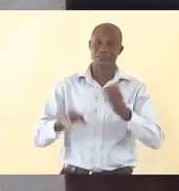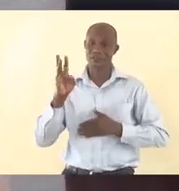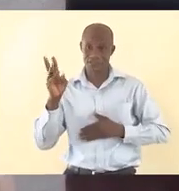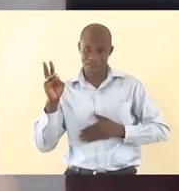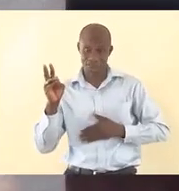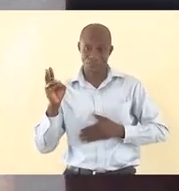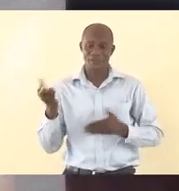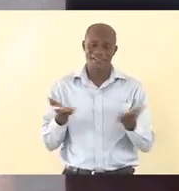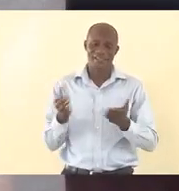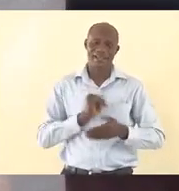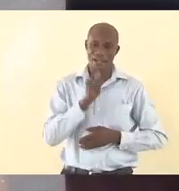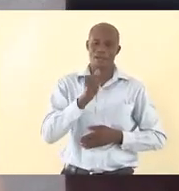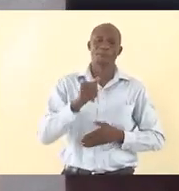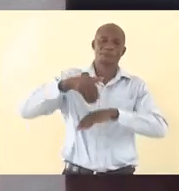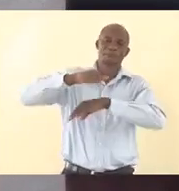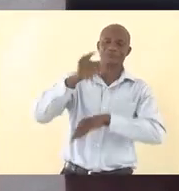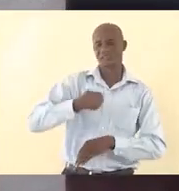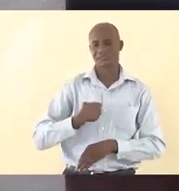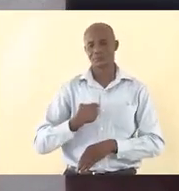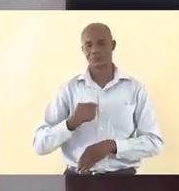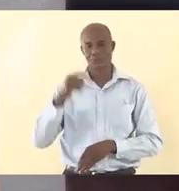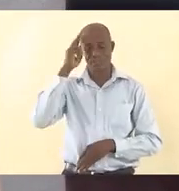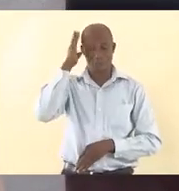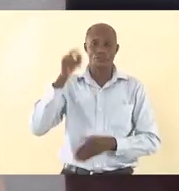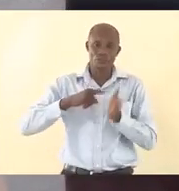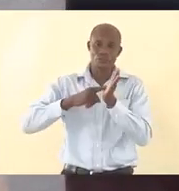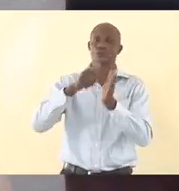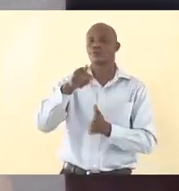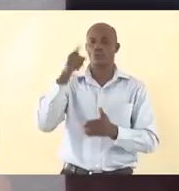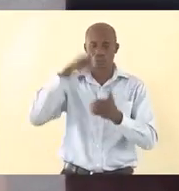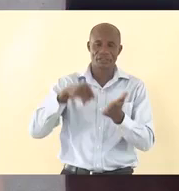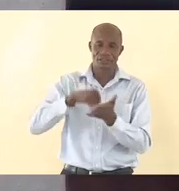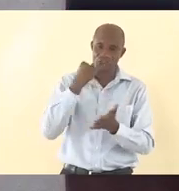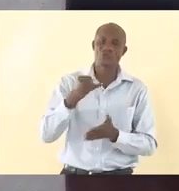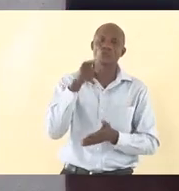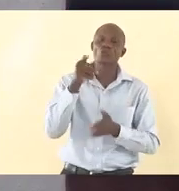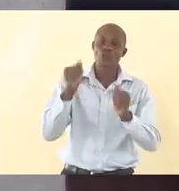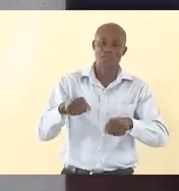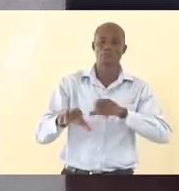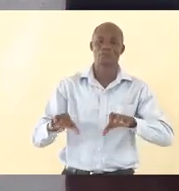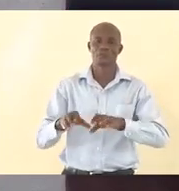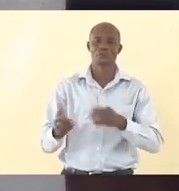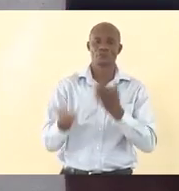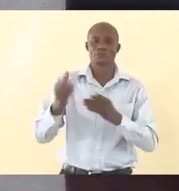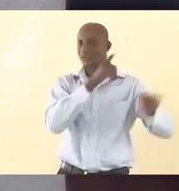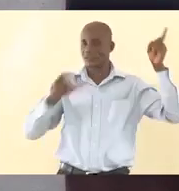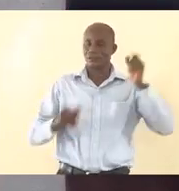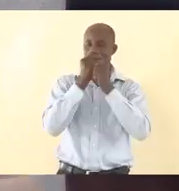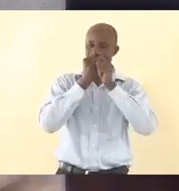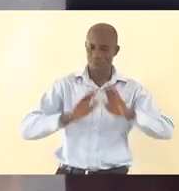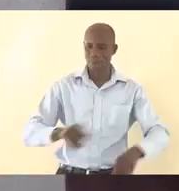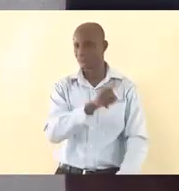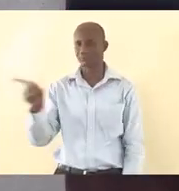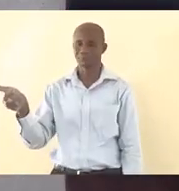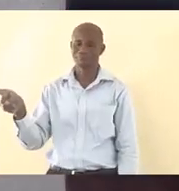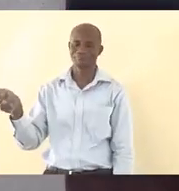6, here I am, send me. And he will show you what it is you can do. May the Lord bless